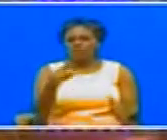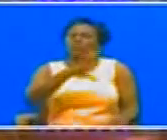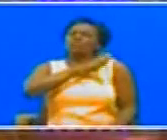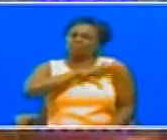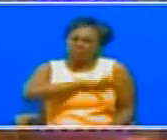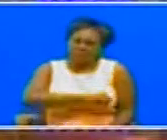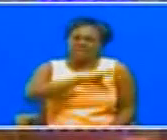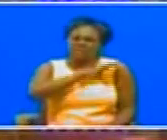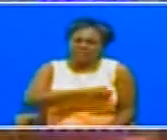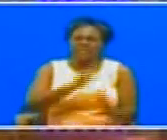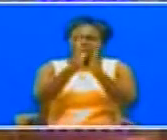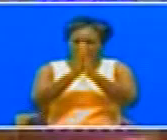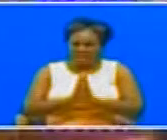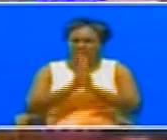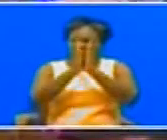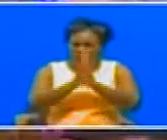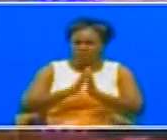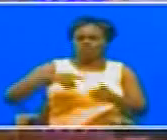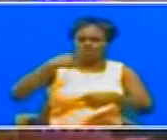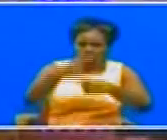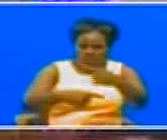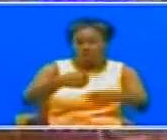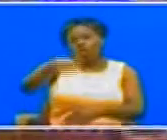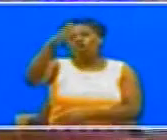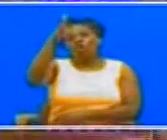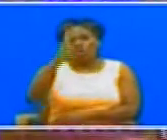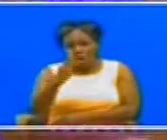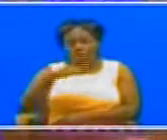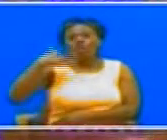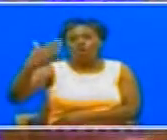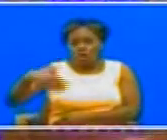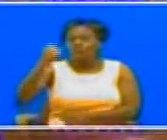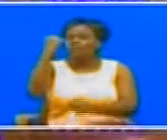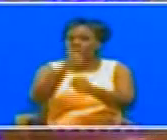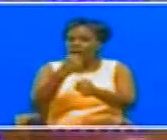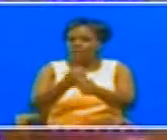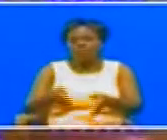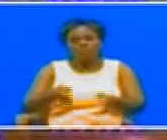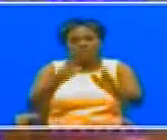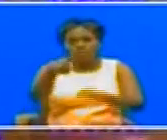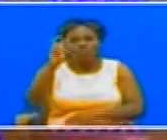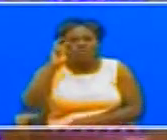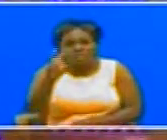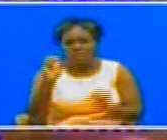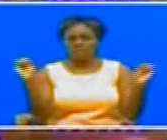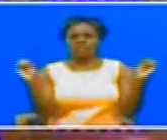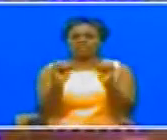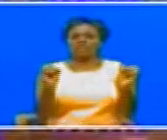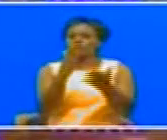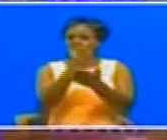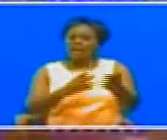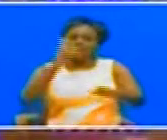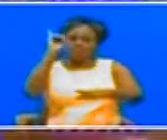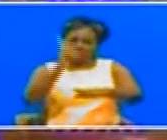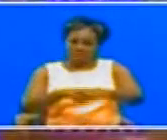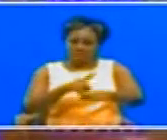keep praying, keep praying, keep praying, because God is always working in ways that we cannot see. And sometimes